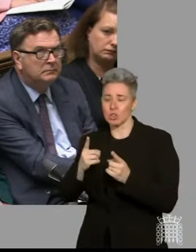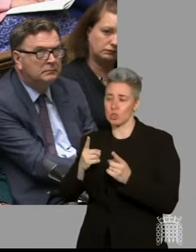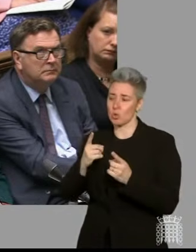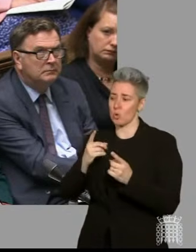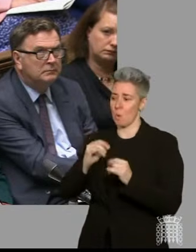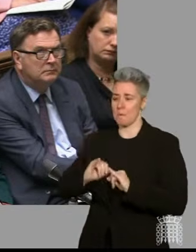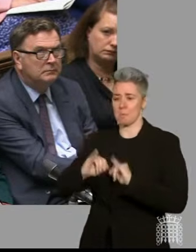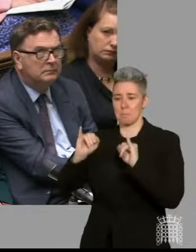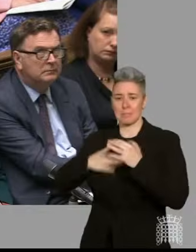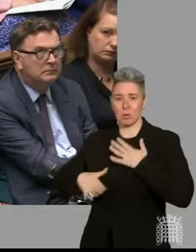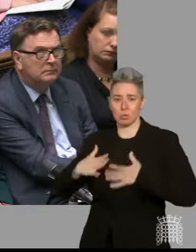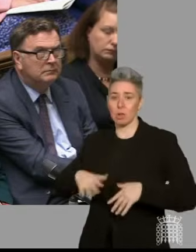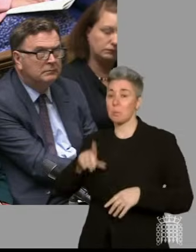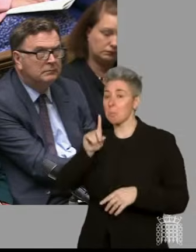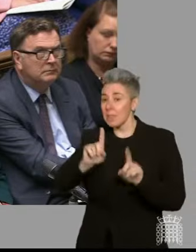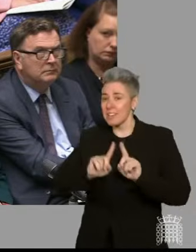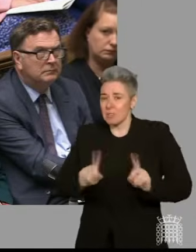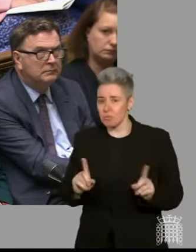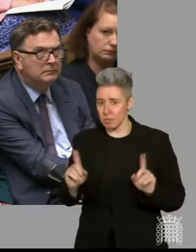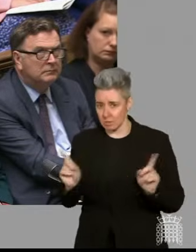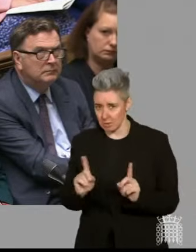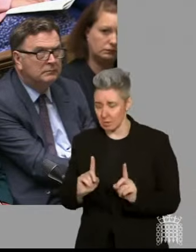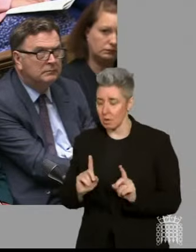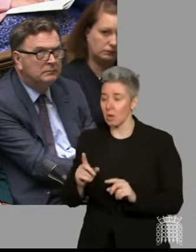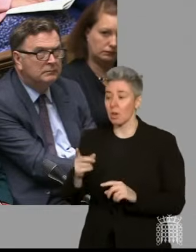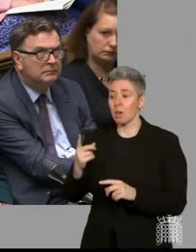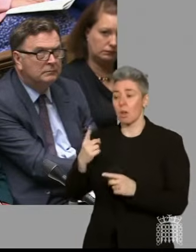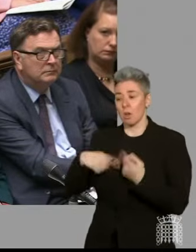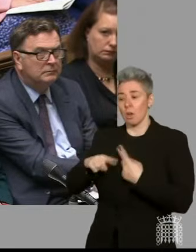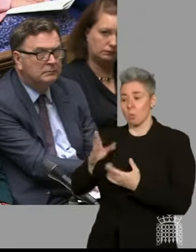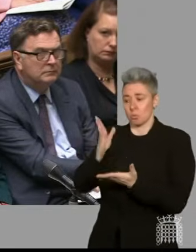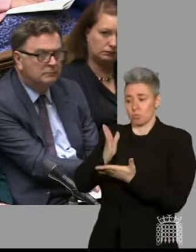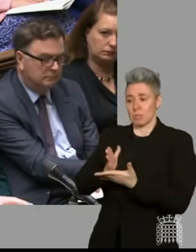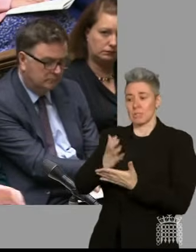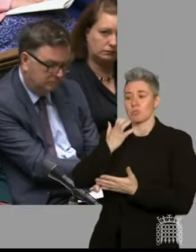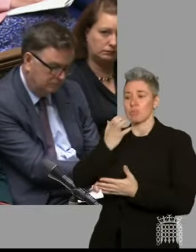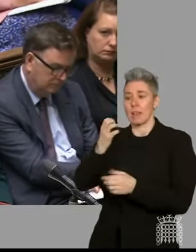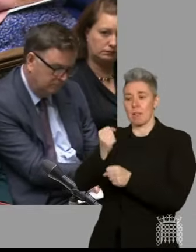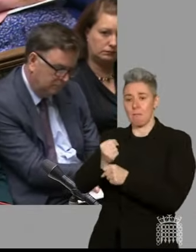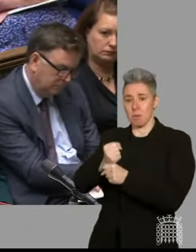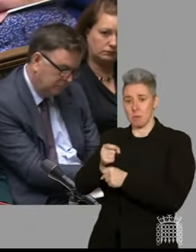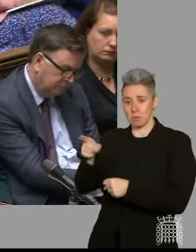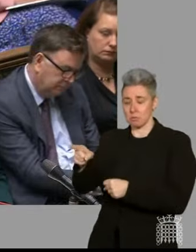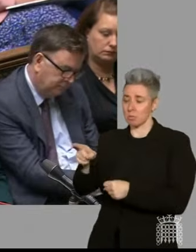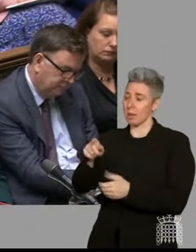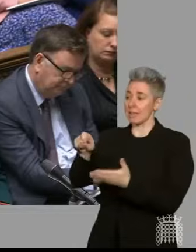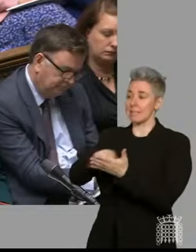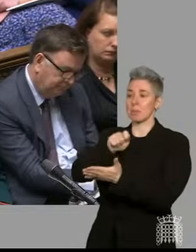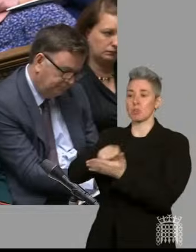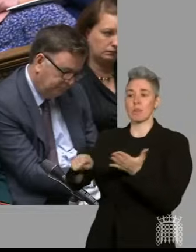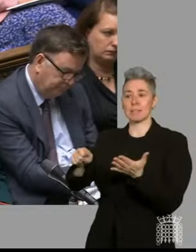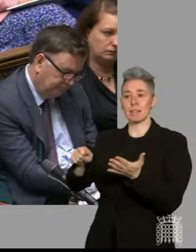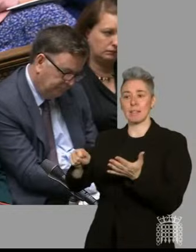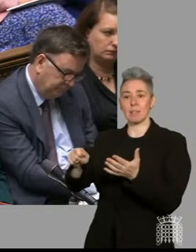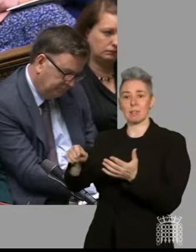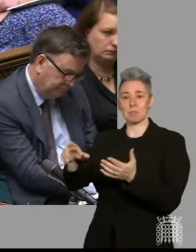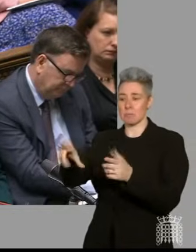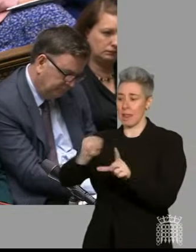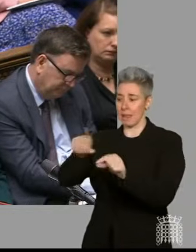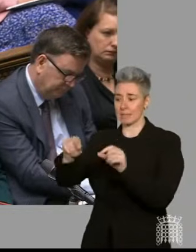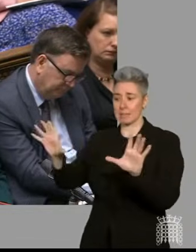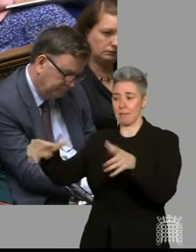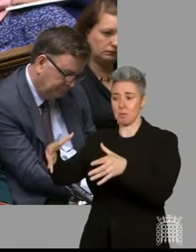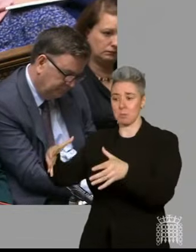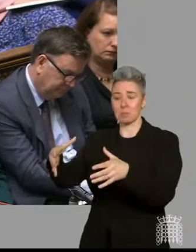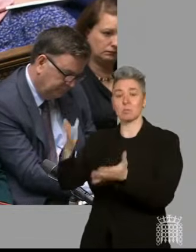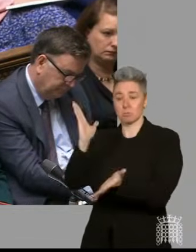can trust the Israeli government, a democratically elected government, to properly investigate those things. And, of course, we keep